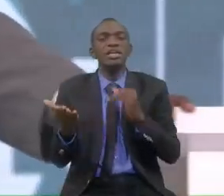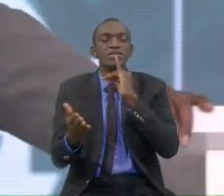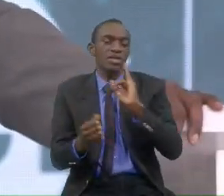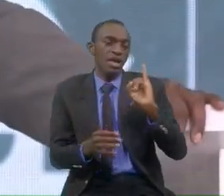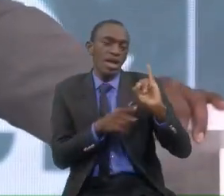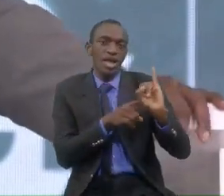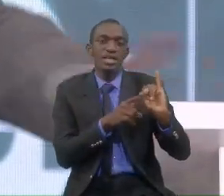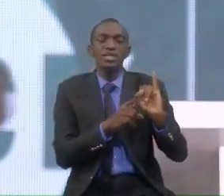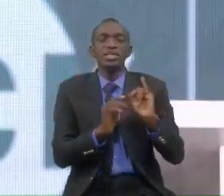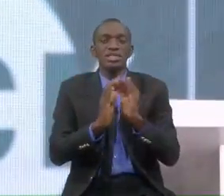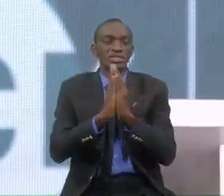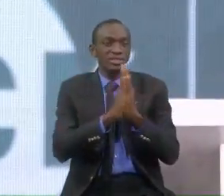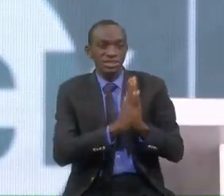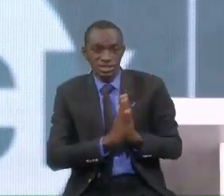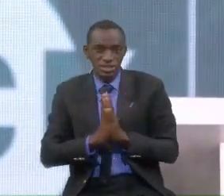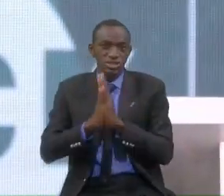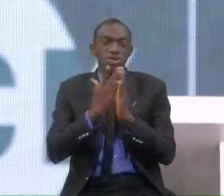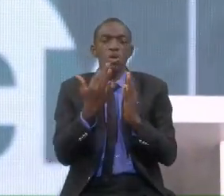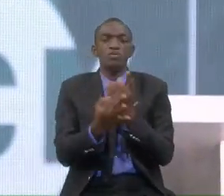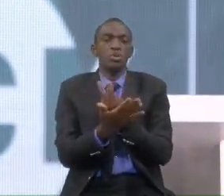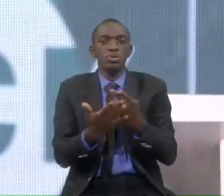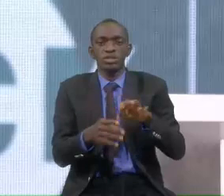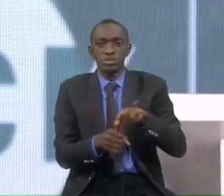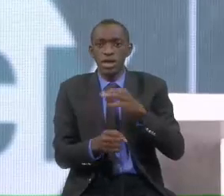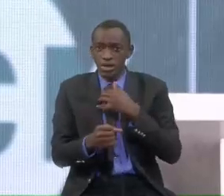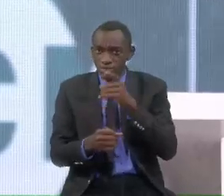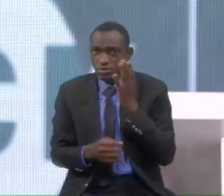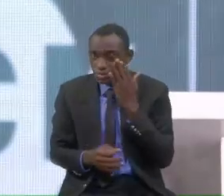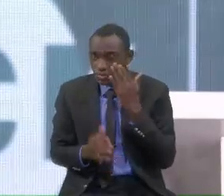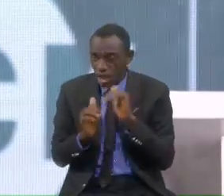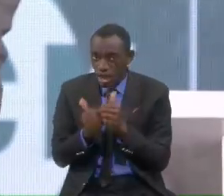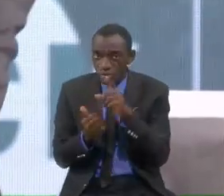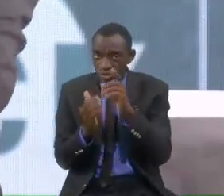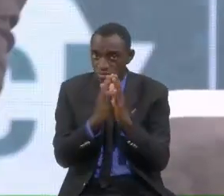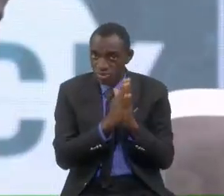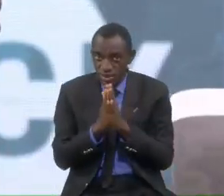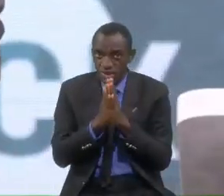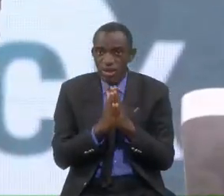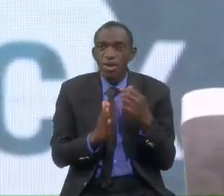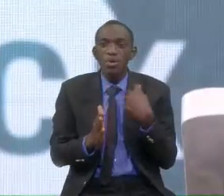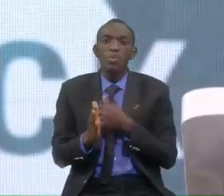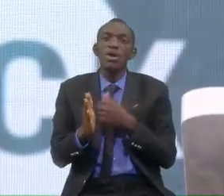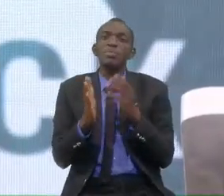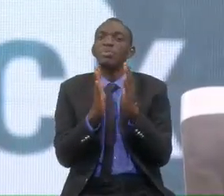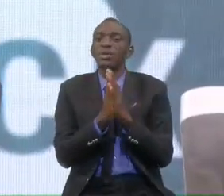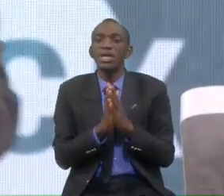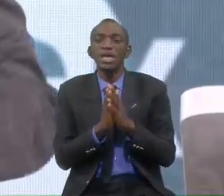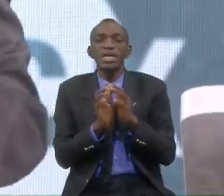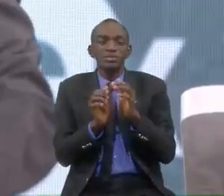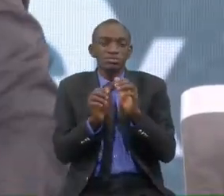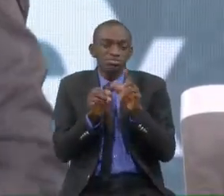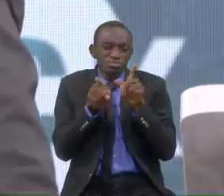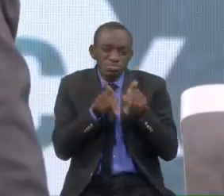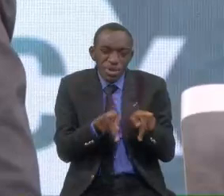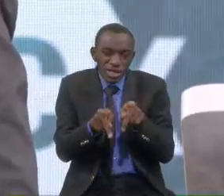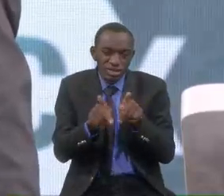intercession of the Holy Spirit. Have you noticed that we pray any prayer pattern we have